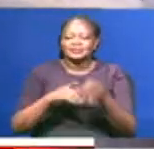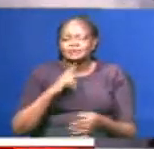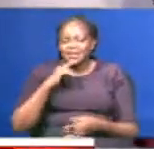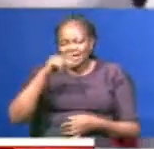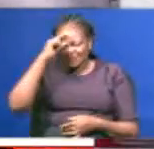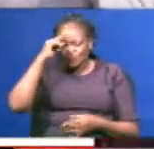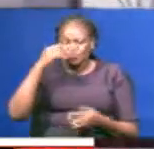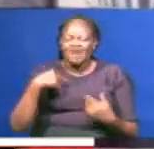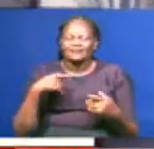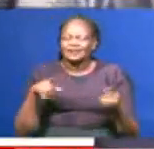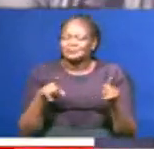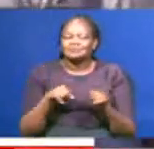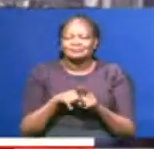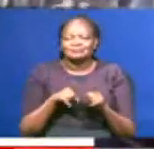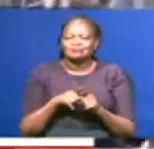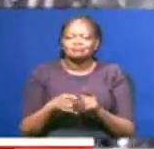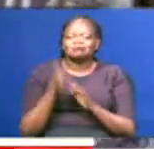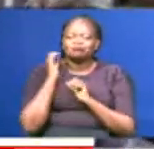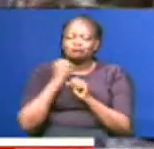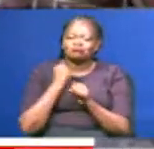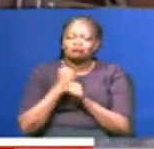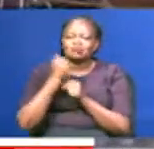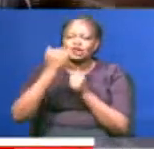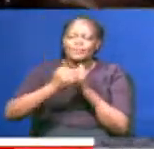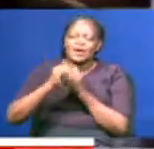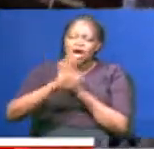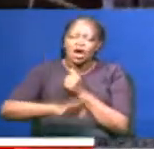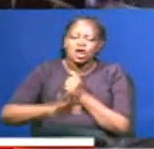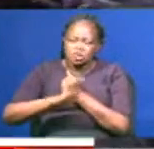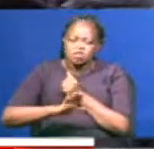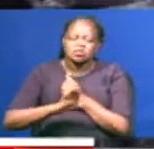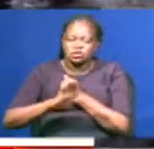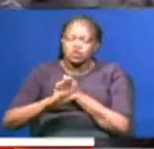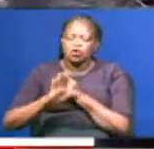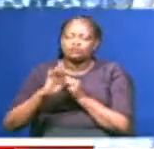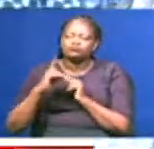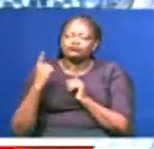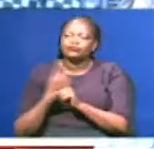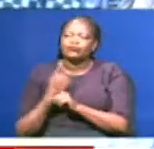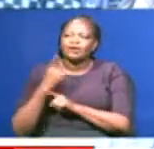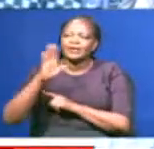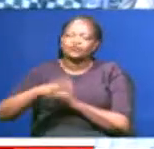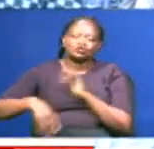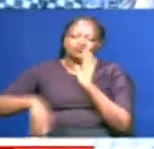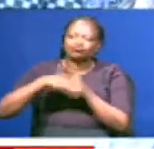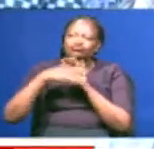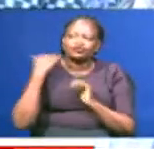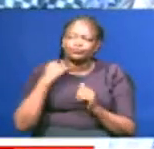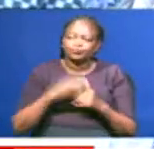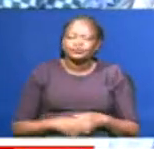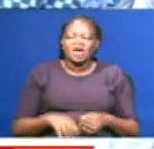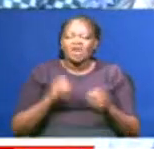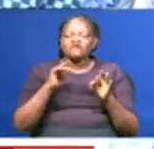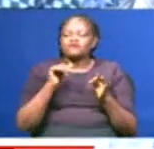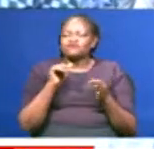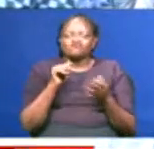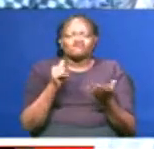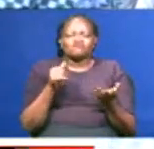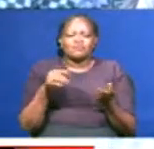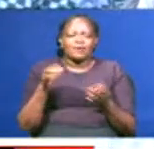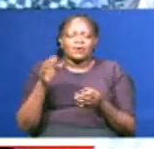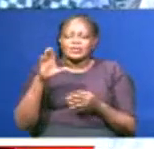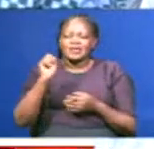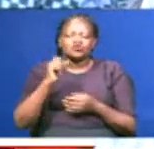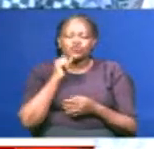security operation in the neighboring area of Oldonyiro Ward to combat bandits. Na kama hiki tujawahi kufikia kwa waziri,